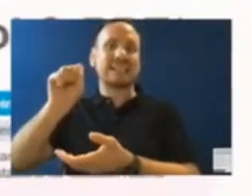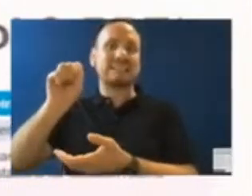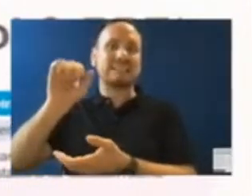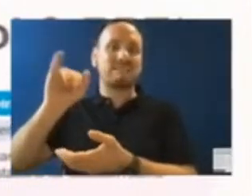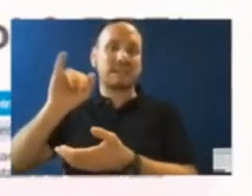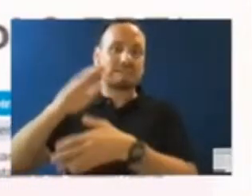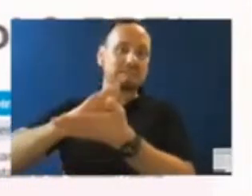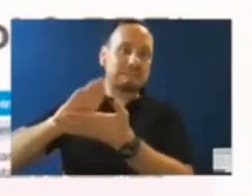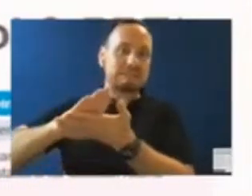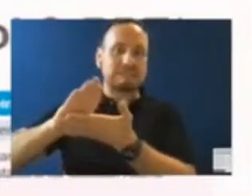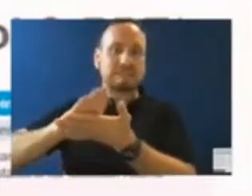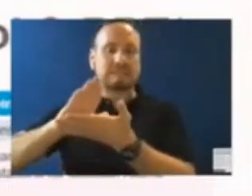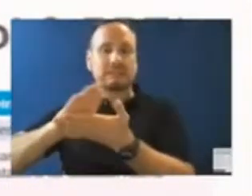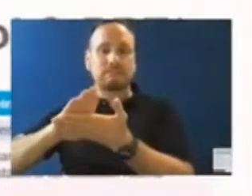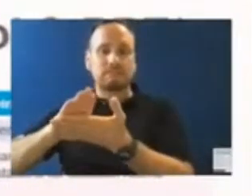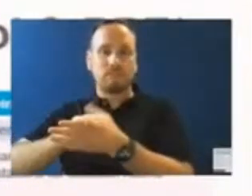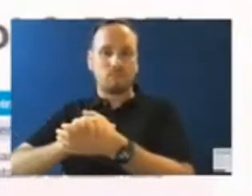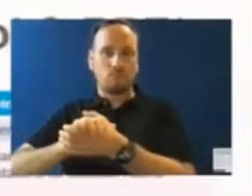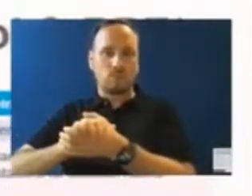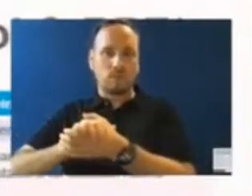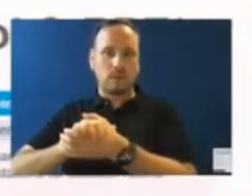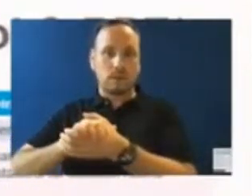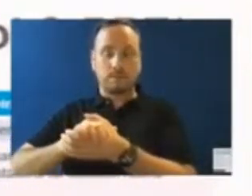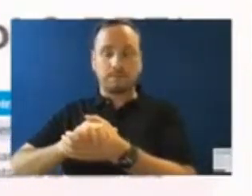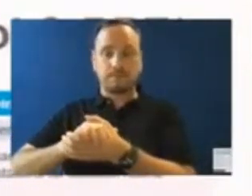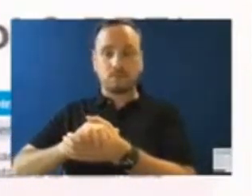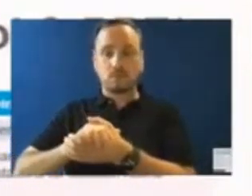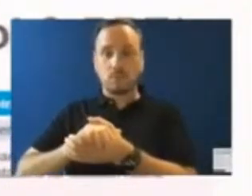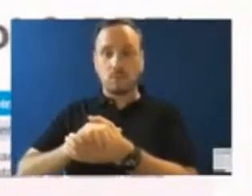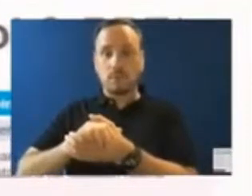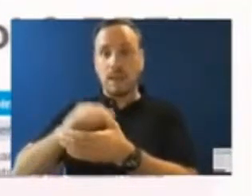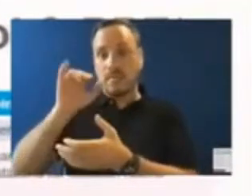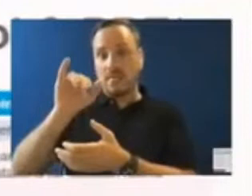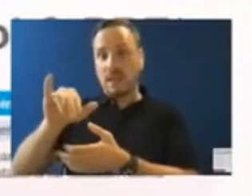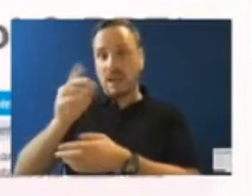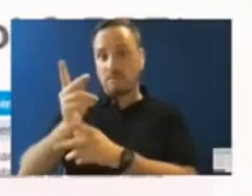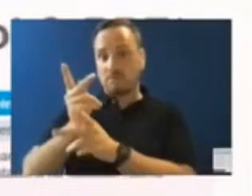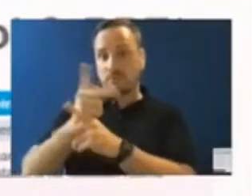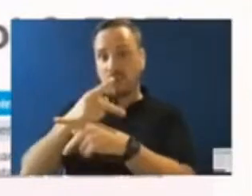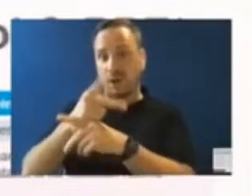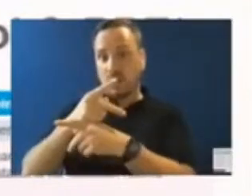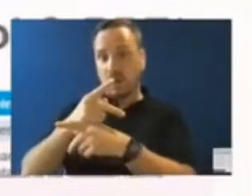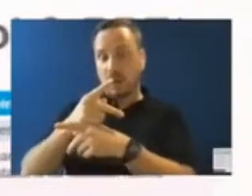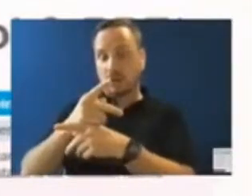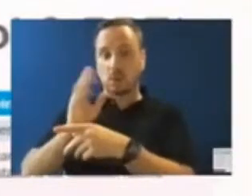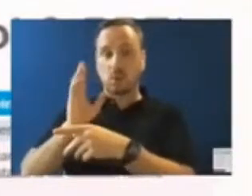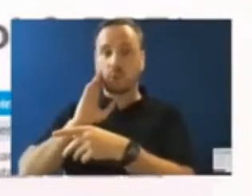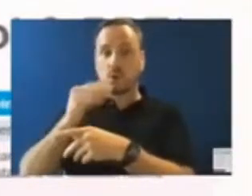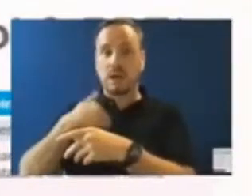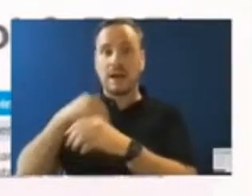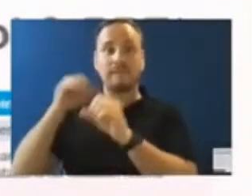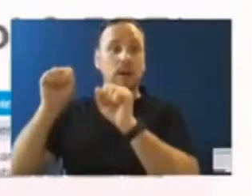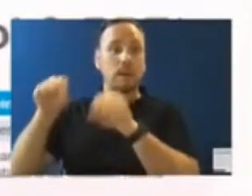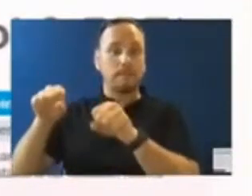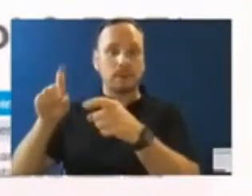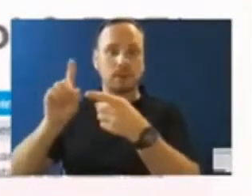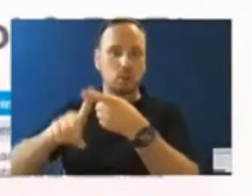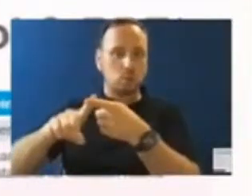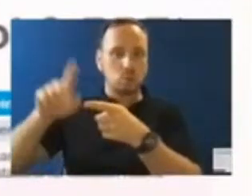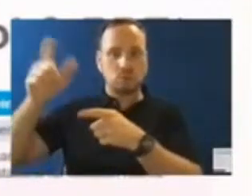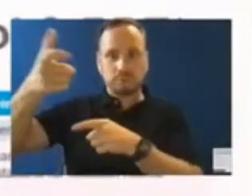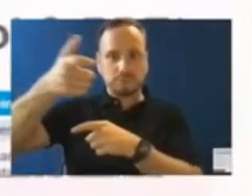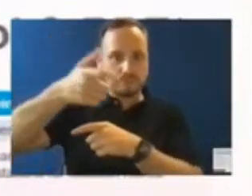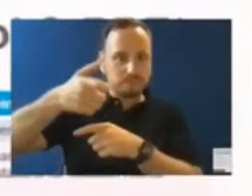that it's a two-step process, but this particular product is going to have the ability to do both. You must clean before